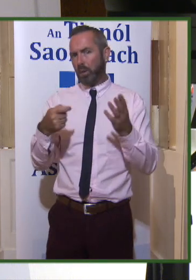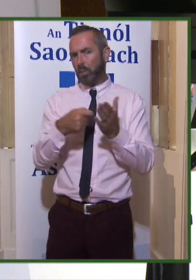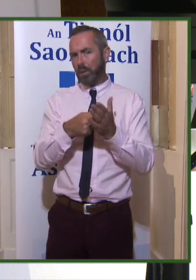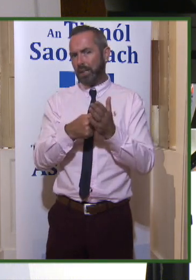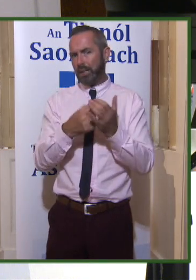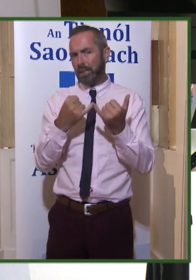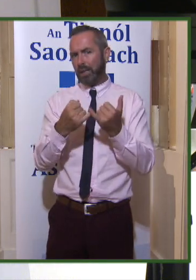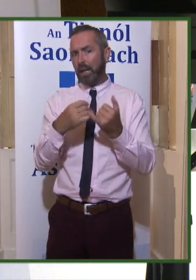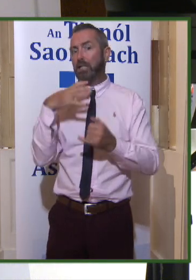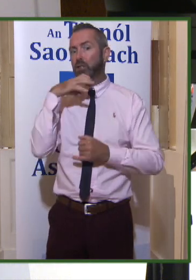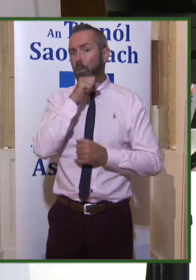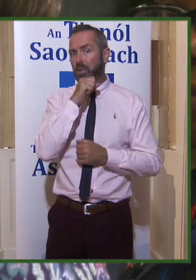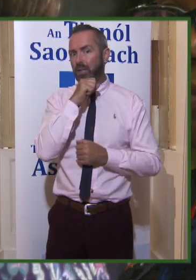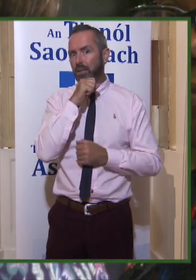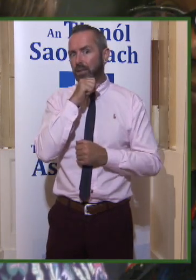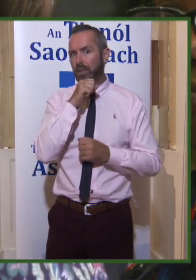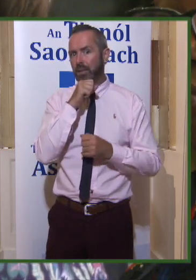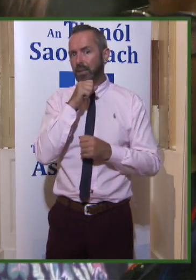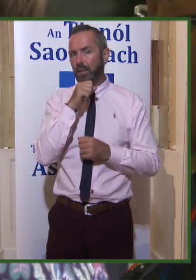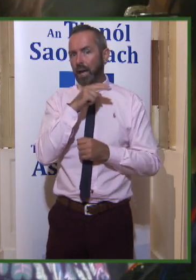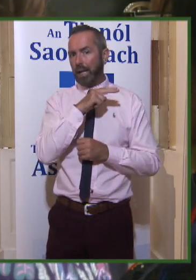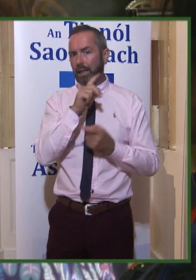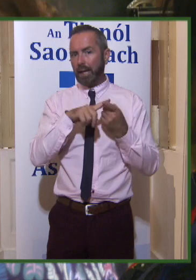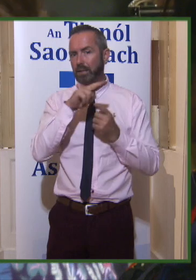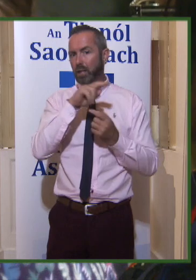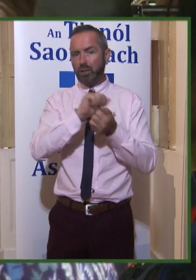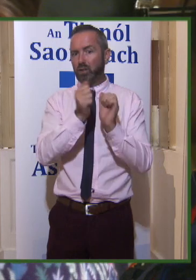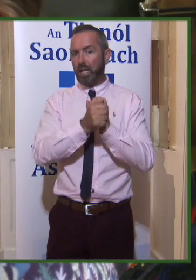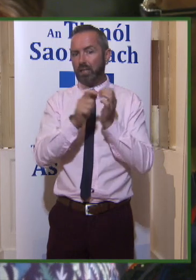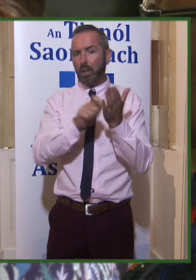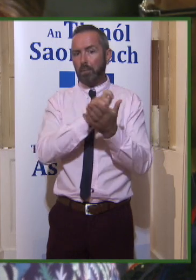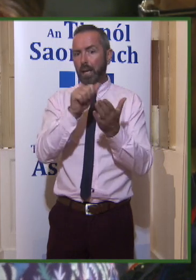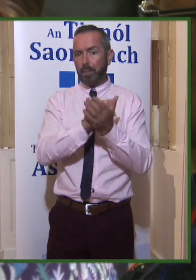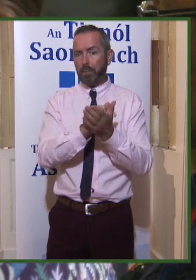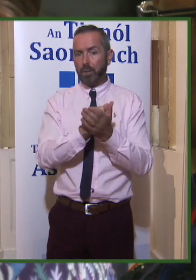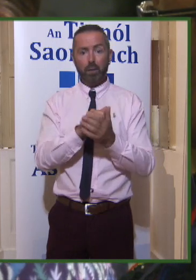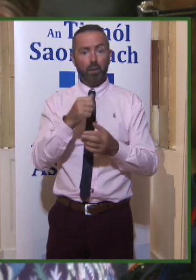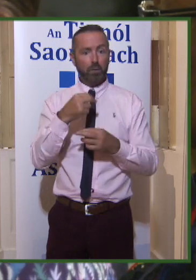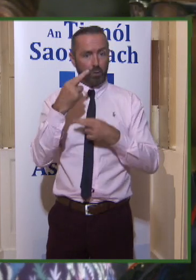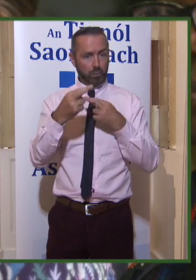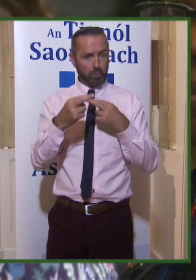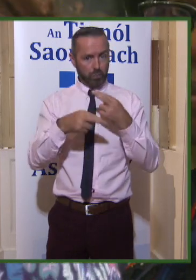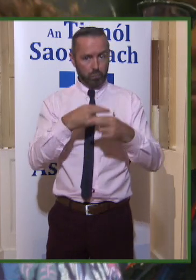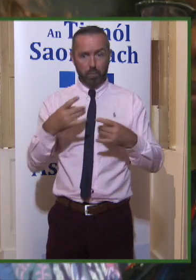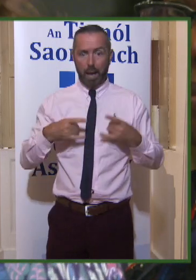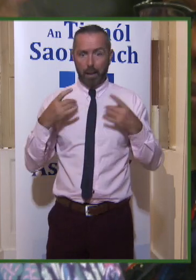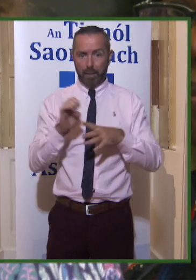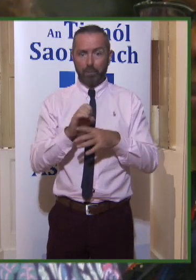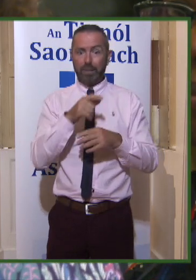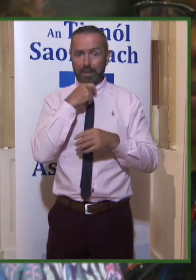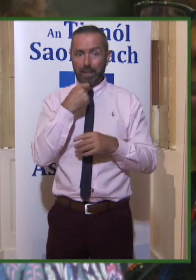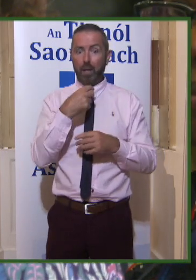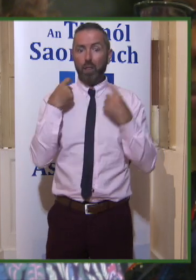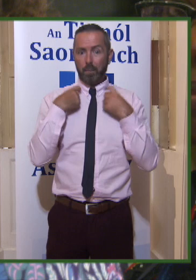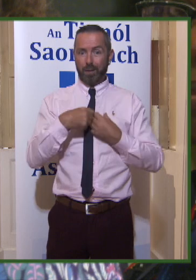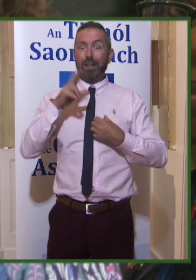as an assumption rather than changing the ballot paper? If the room agrees. Yeah. I mean, are the room happy enough to say that the mayor can be